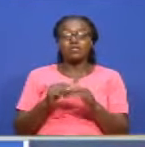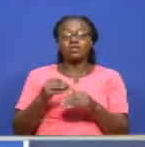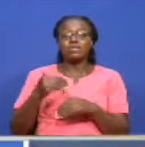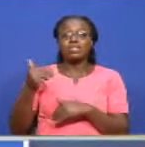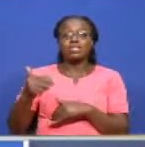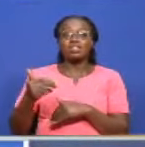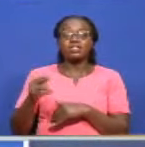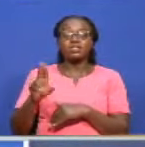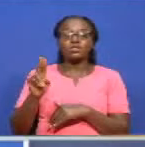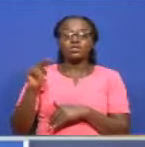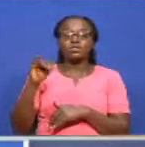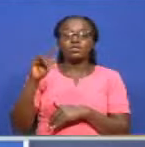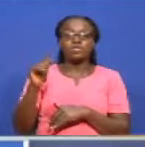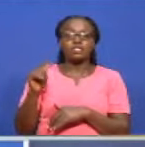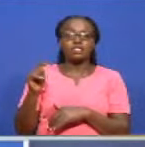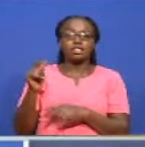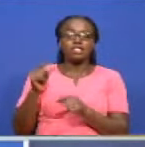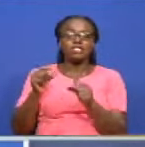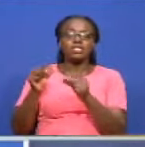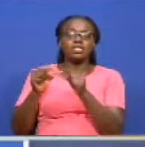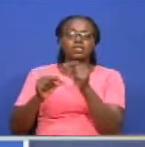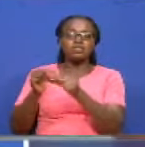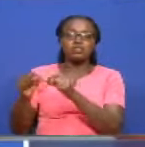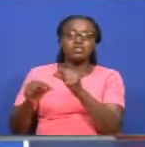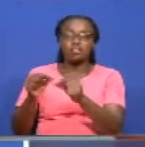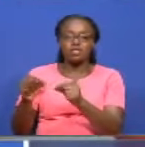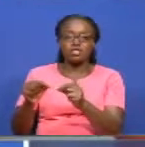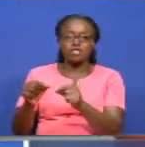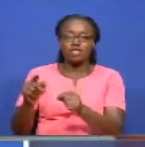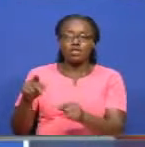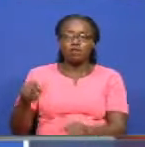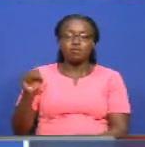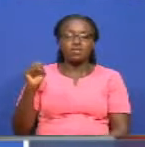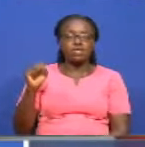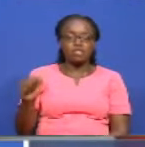is the generator, where we have a PSA